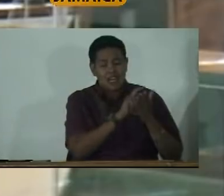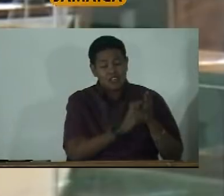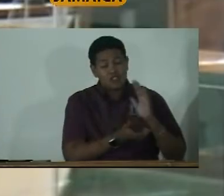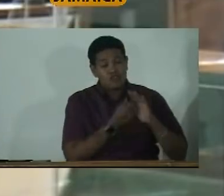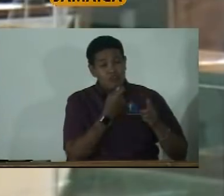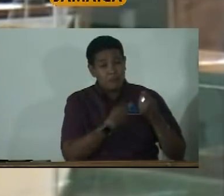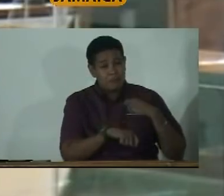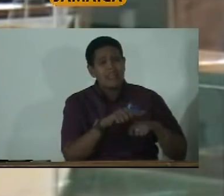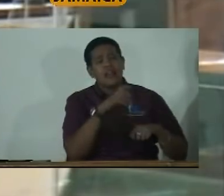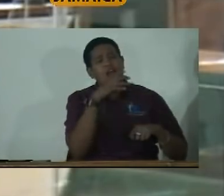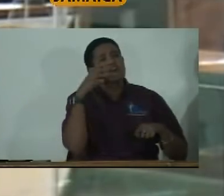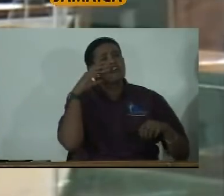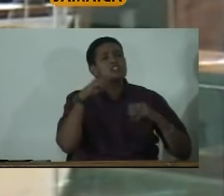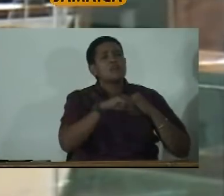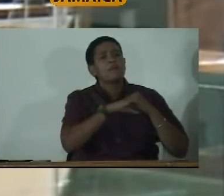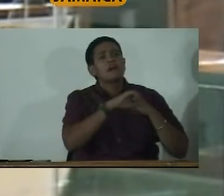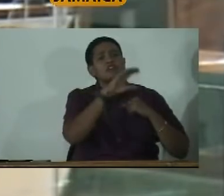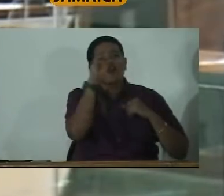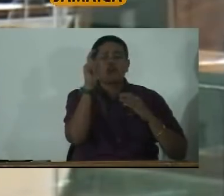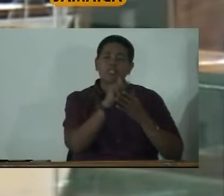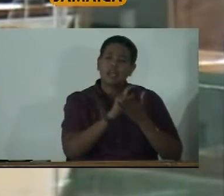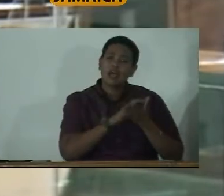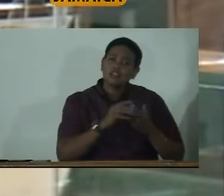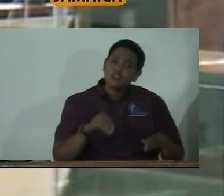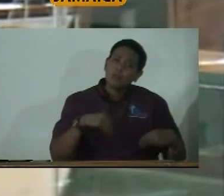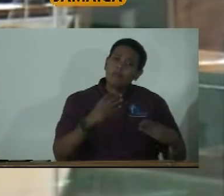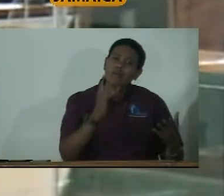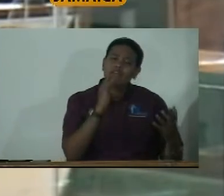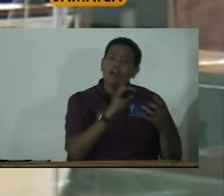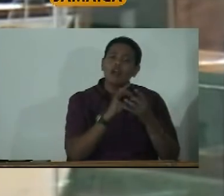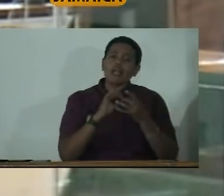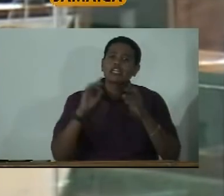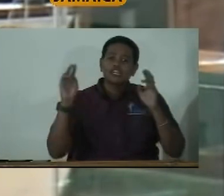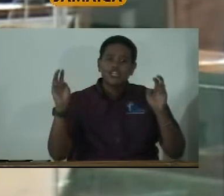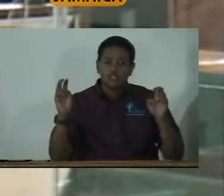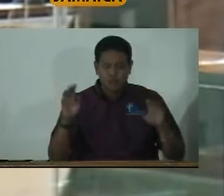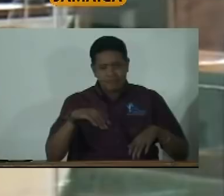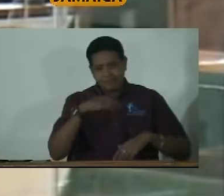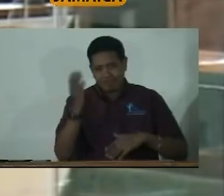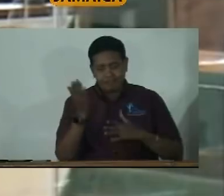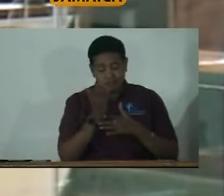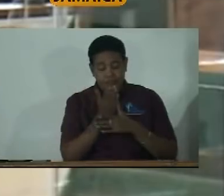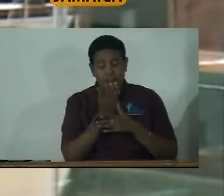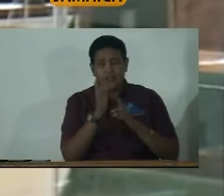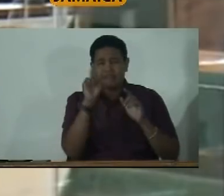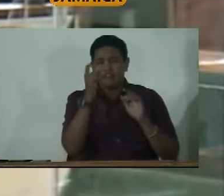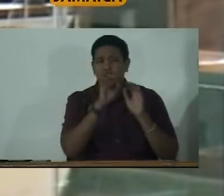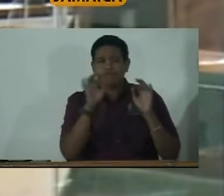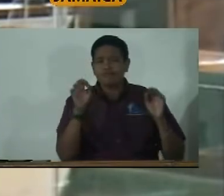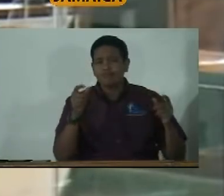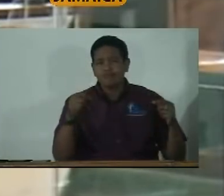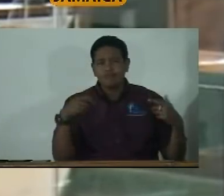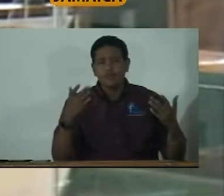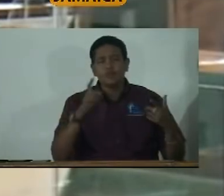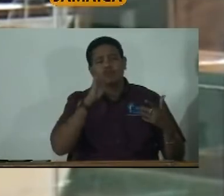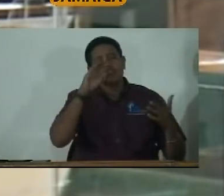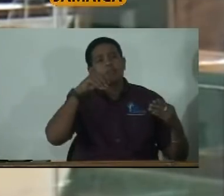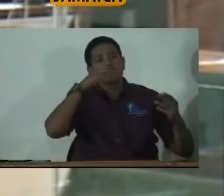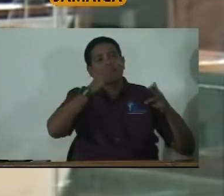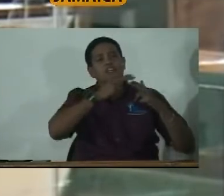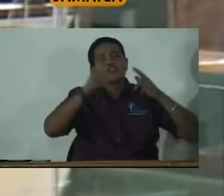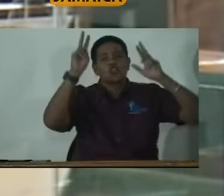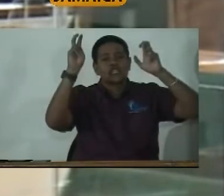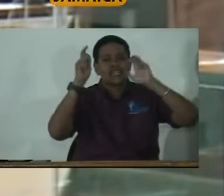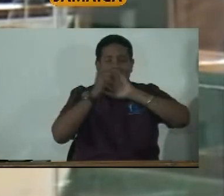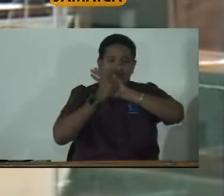to provide for connecting matters. Clause 1. This clause provides a short title of the